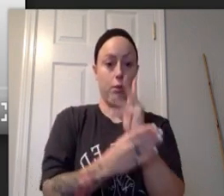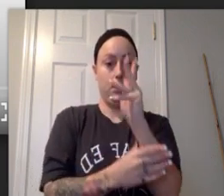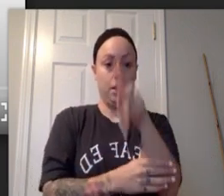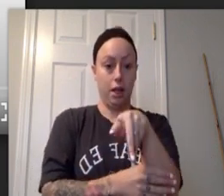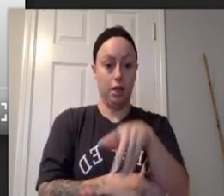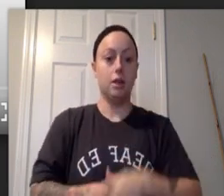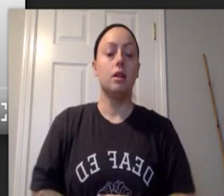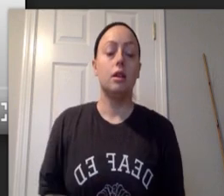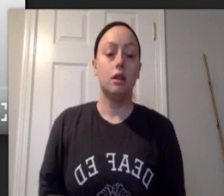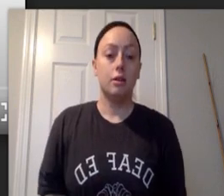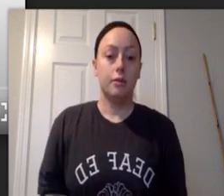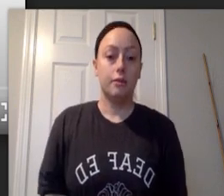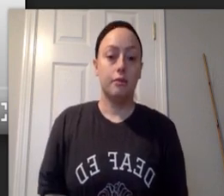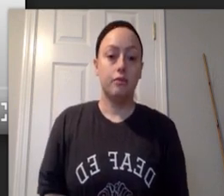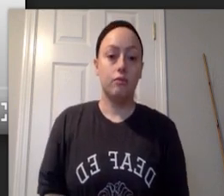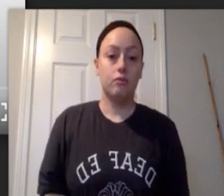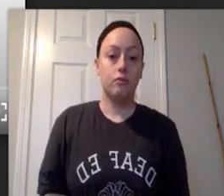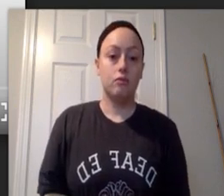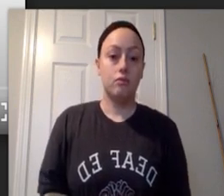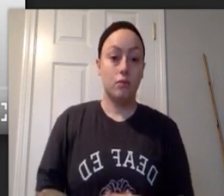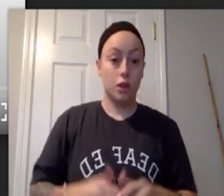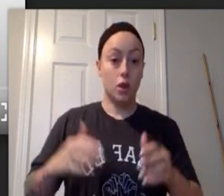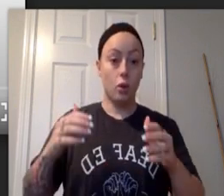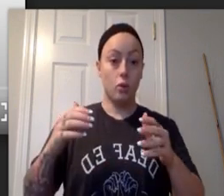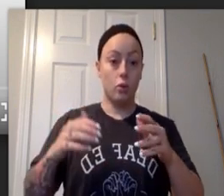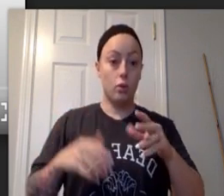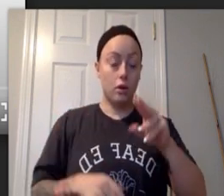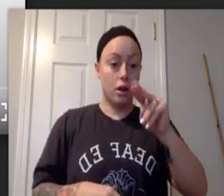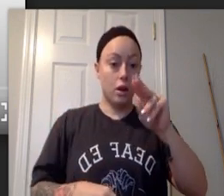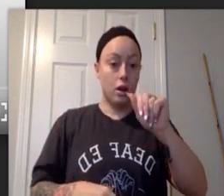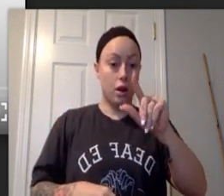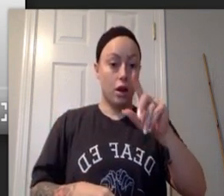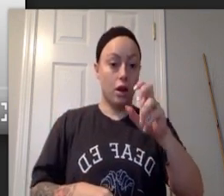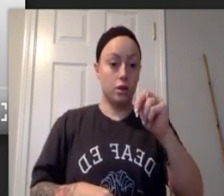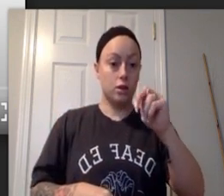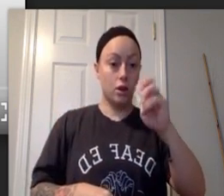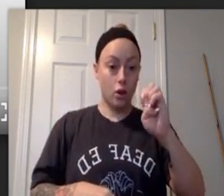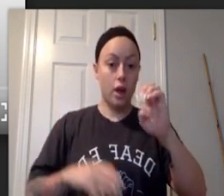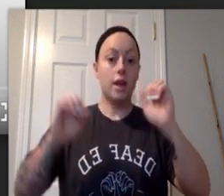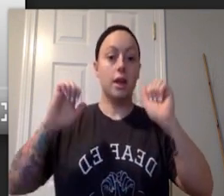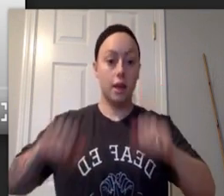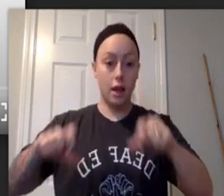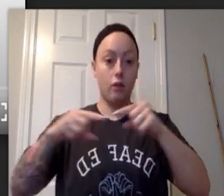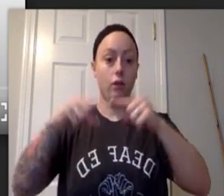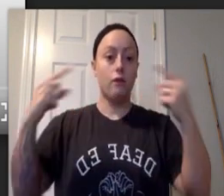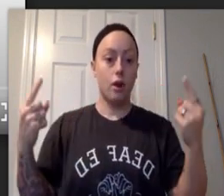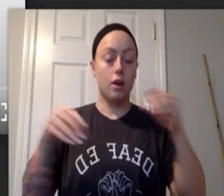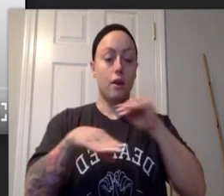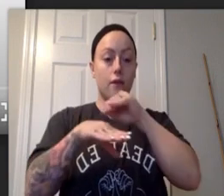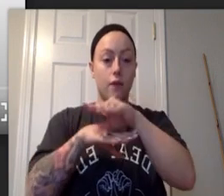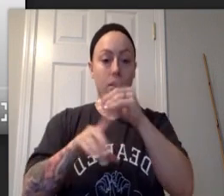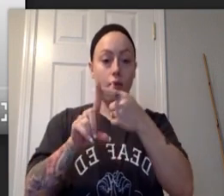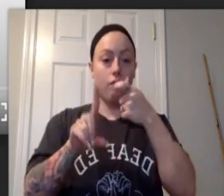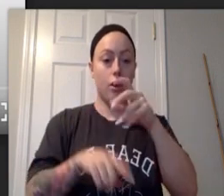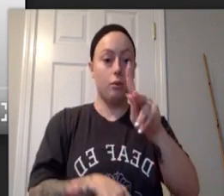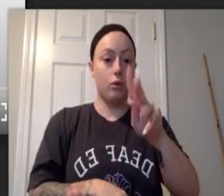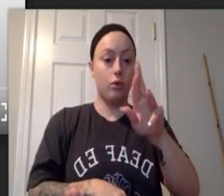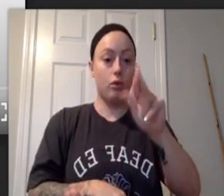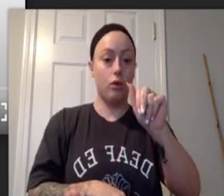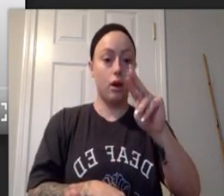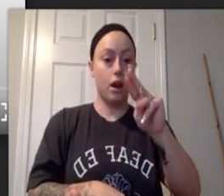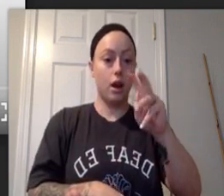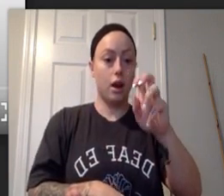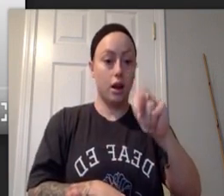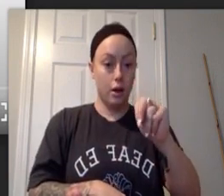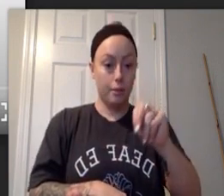heard anecdotally that naloxone will reverse the effects of kratom. So also, if people have an overdose